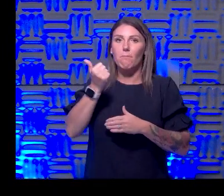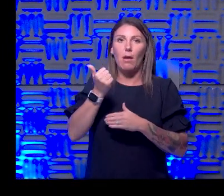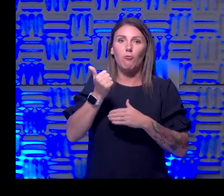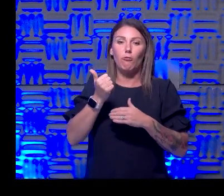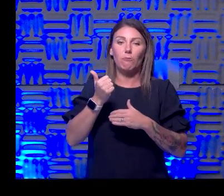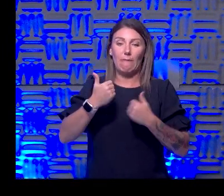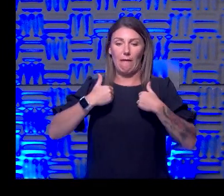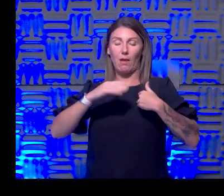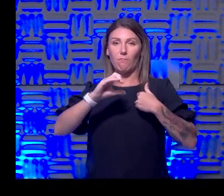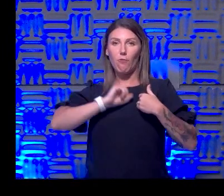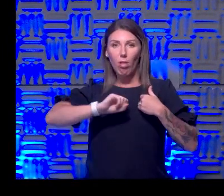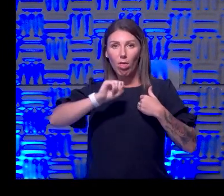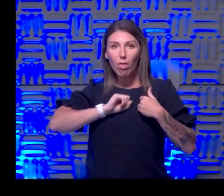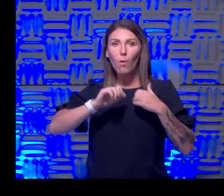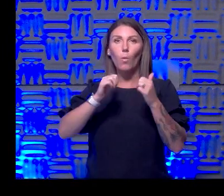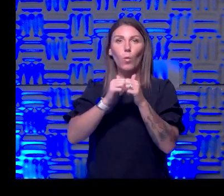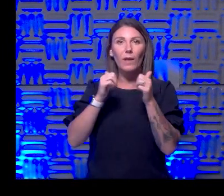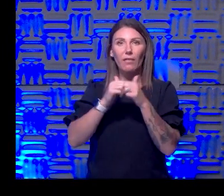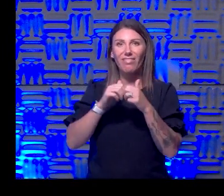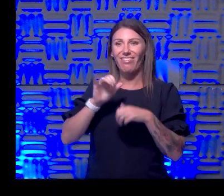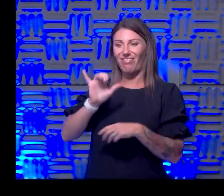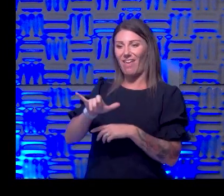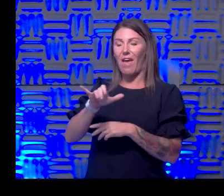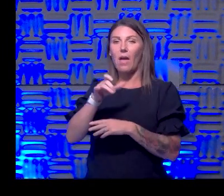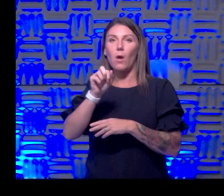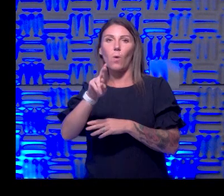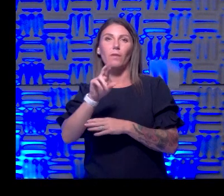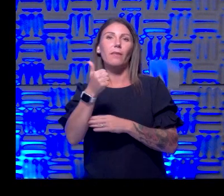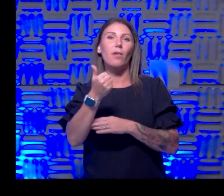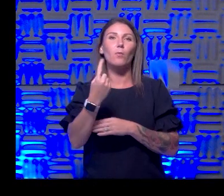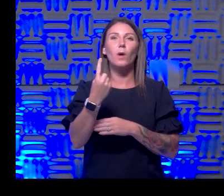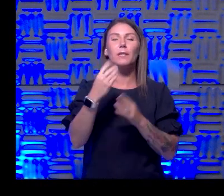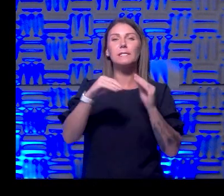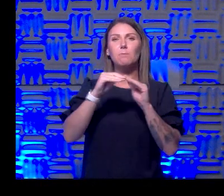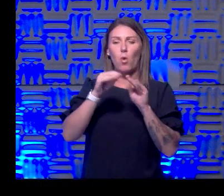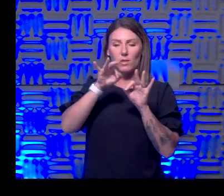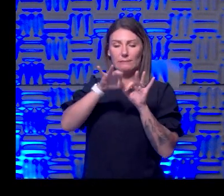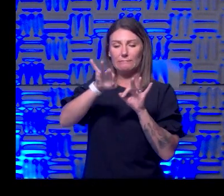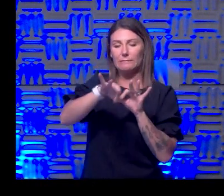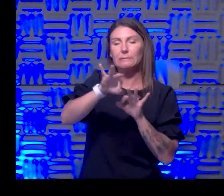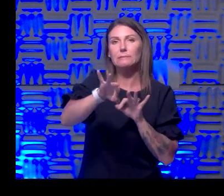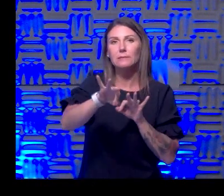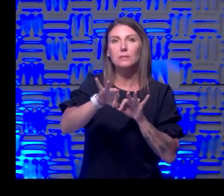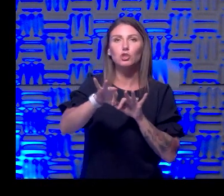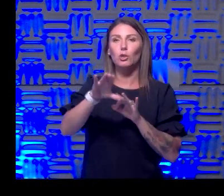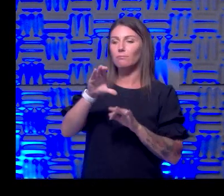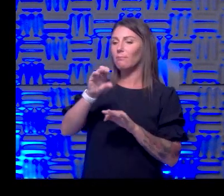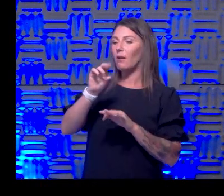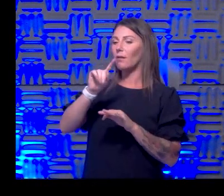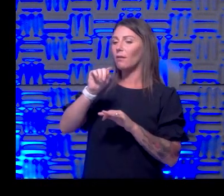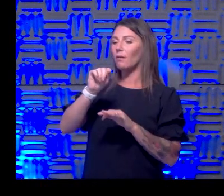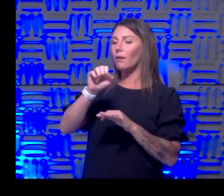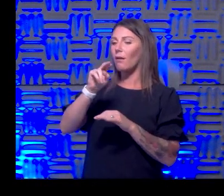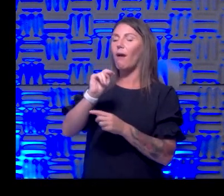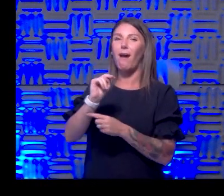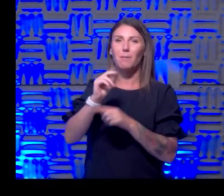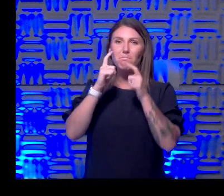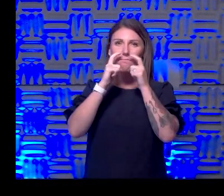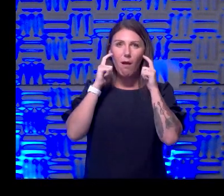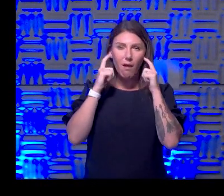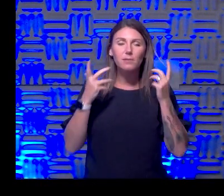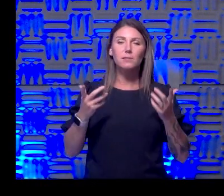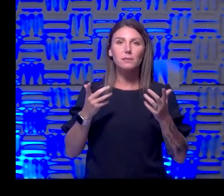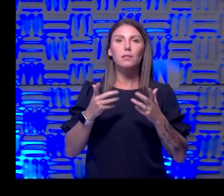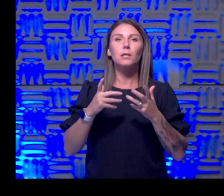with a bandana. And then the other one is more of a stitched, pleated cotton mask. And basically what they were showing